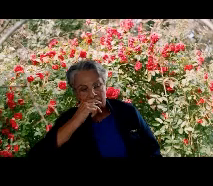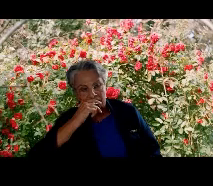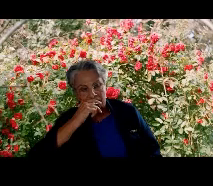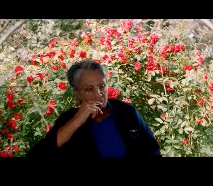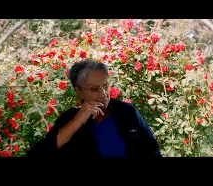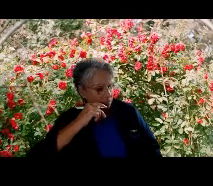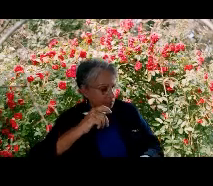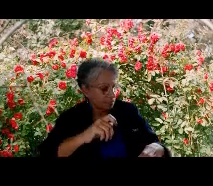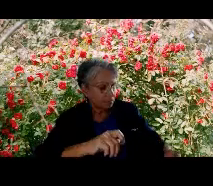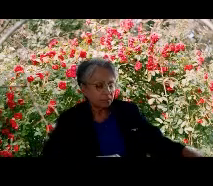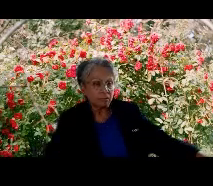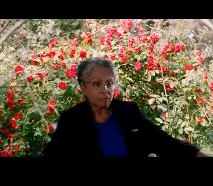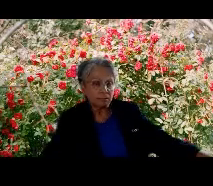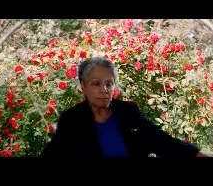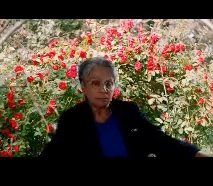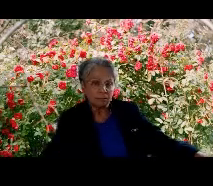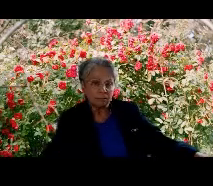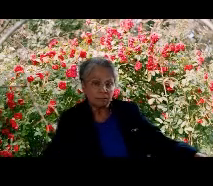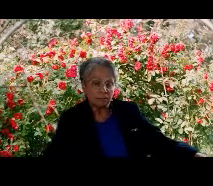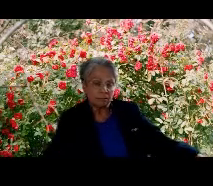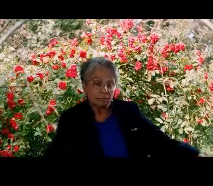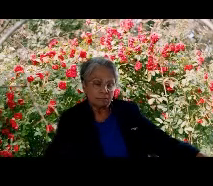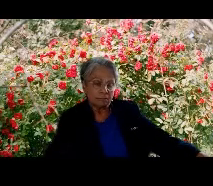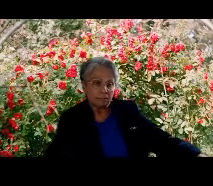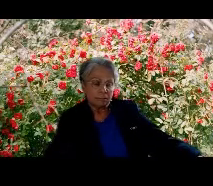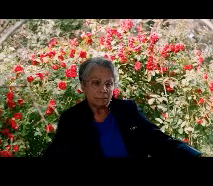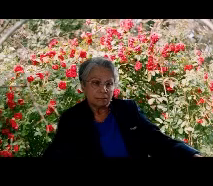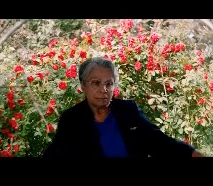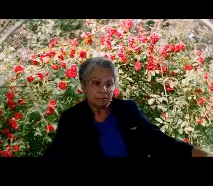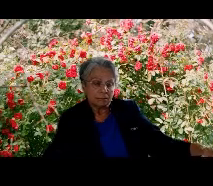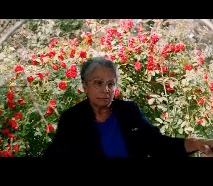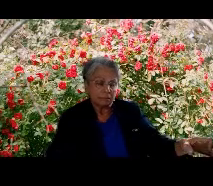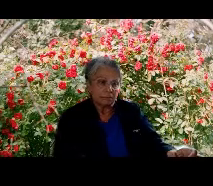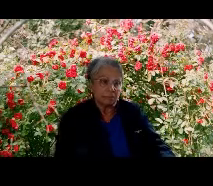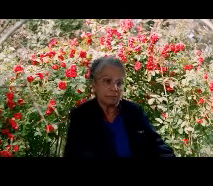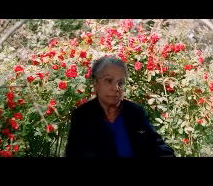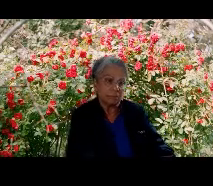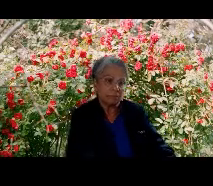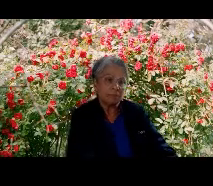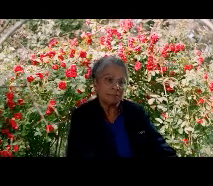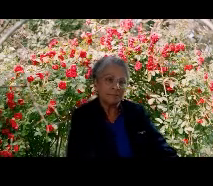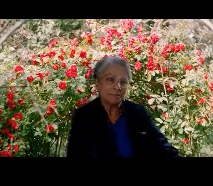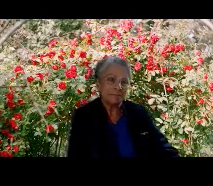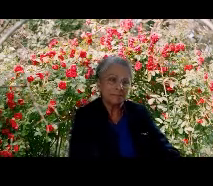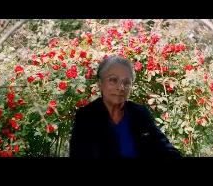owners, and that's something we've found and mapped out with UK asset owners on a larger degree.